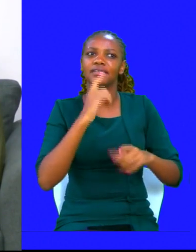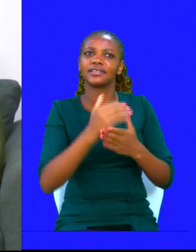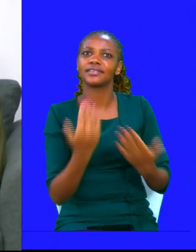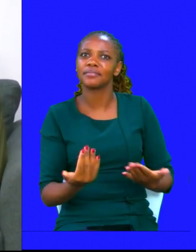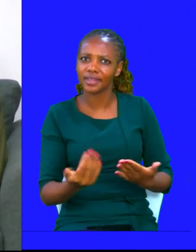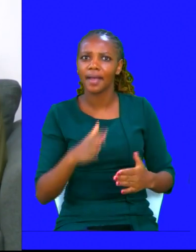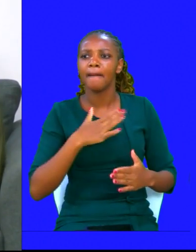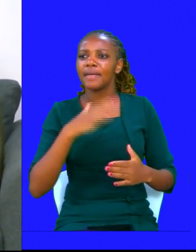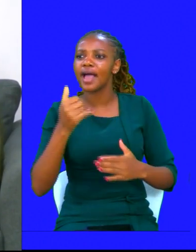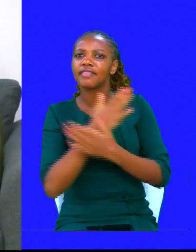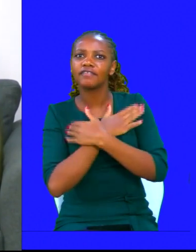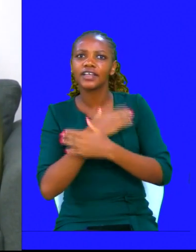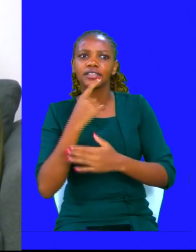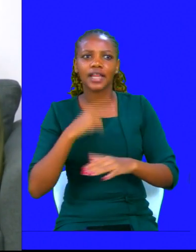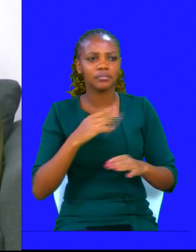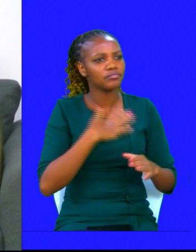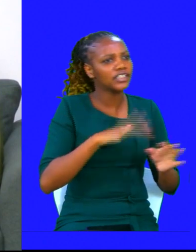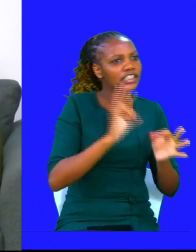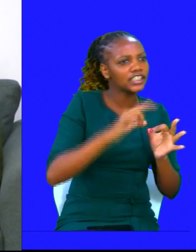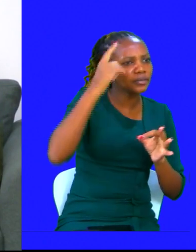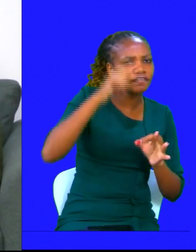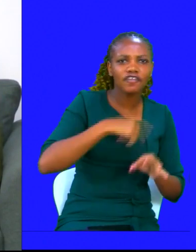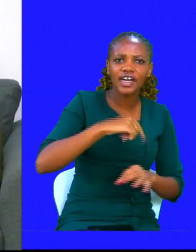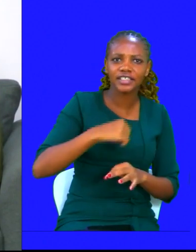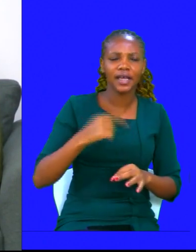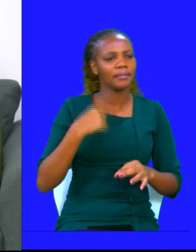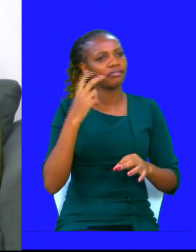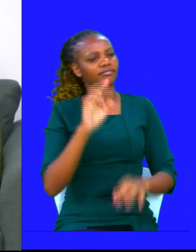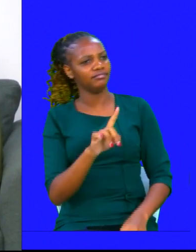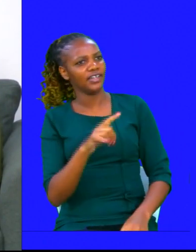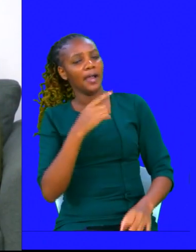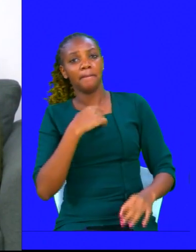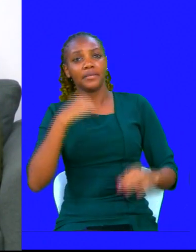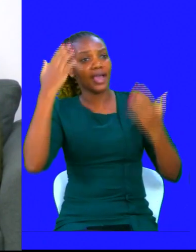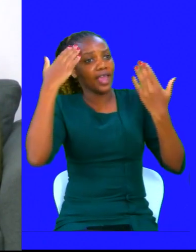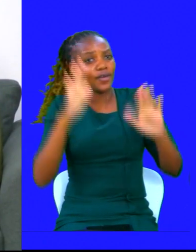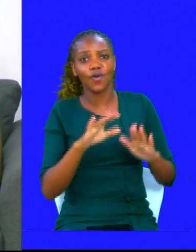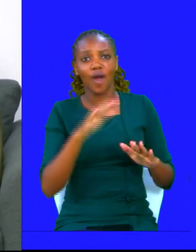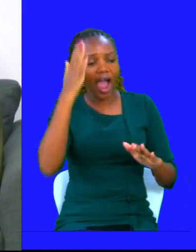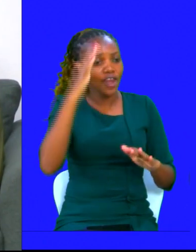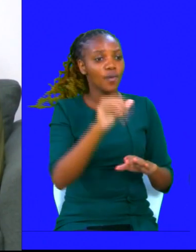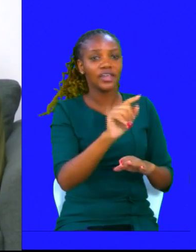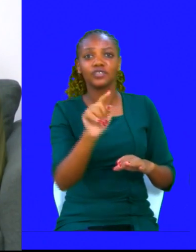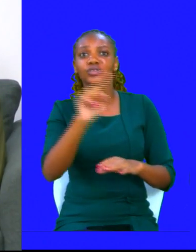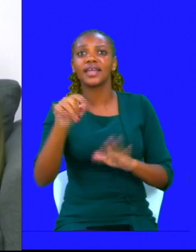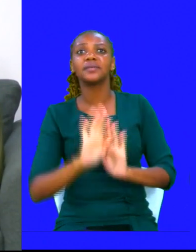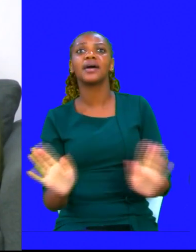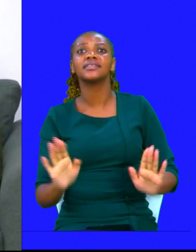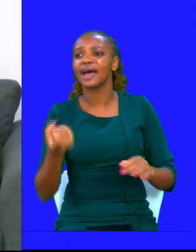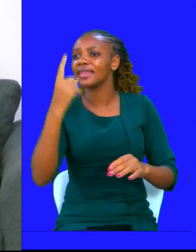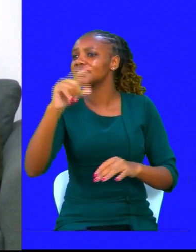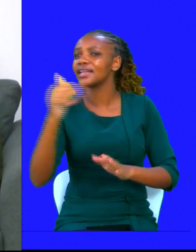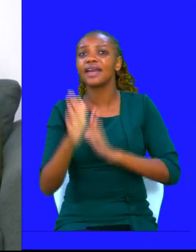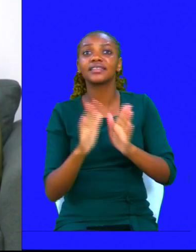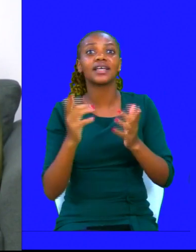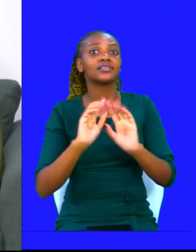my fellow friends are asking me to interpret for them. And I'm looking at them like, I only know A up to Z. I don't even understand the language easily.